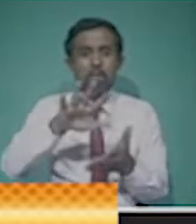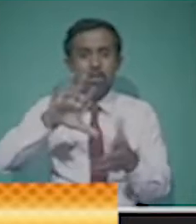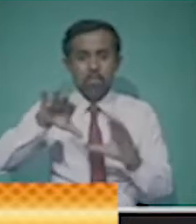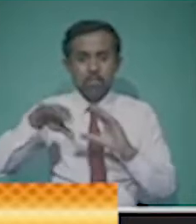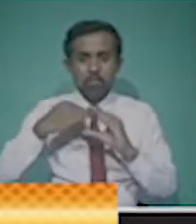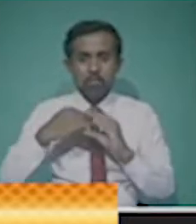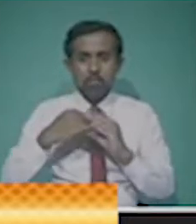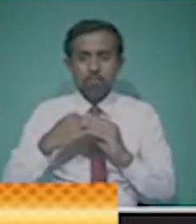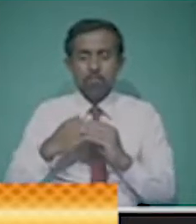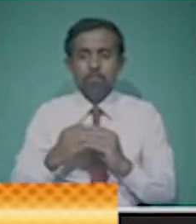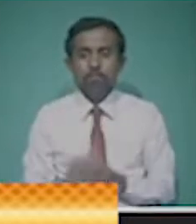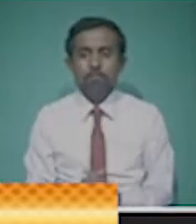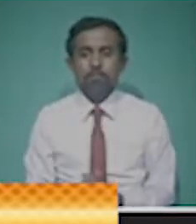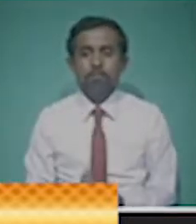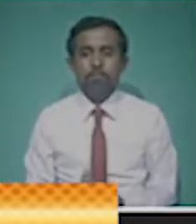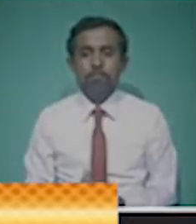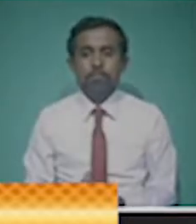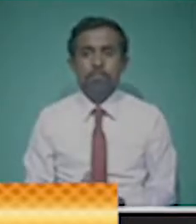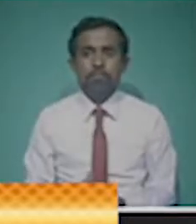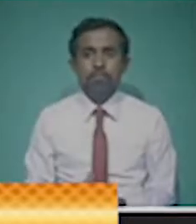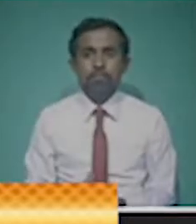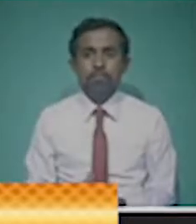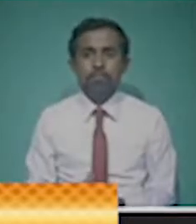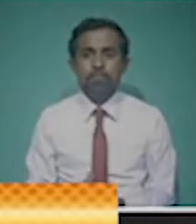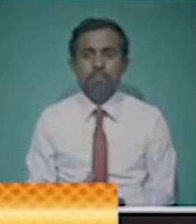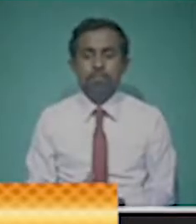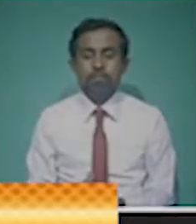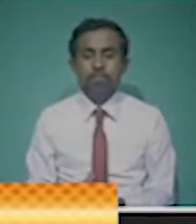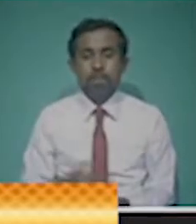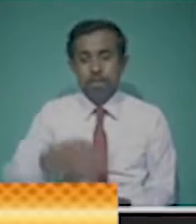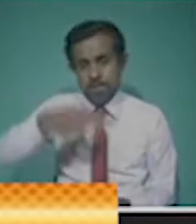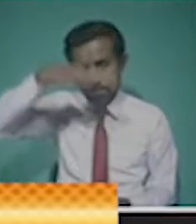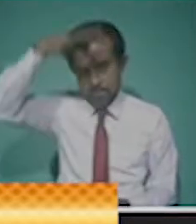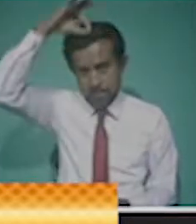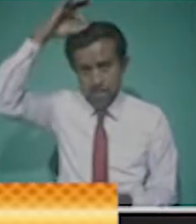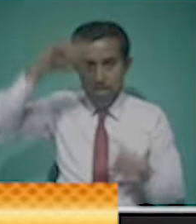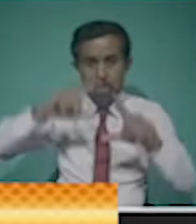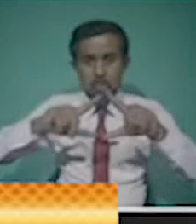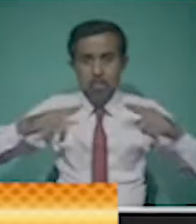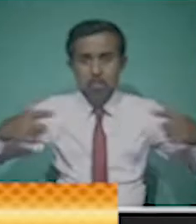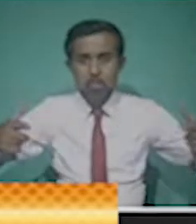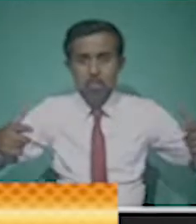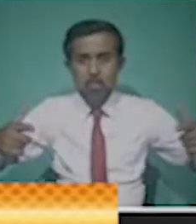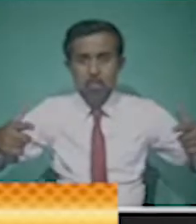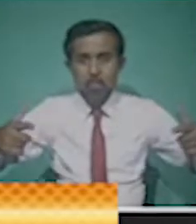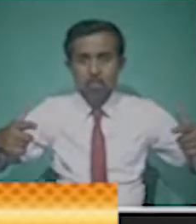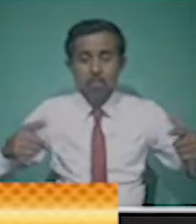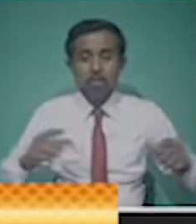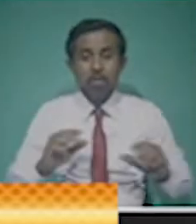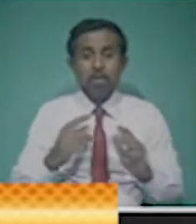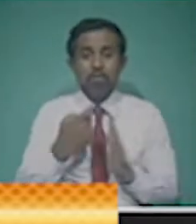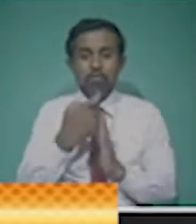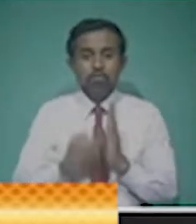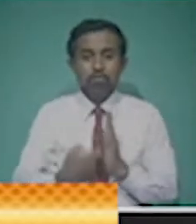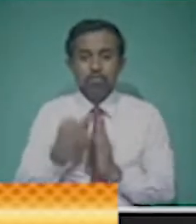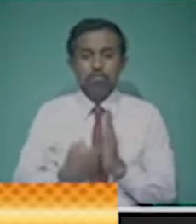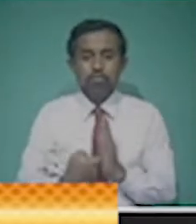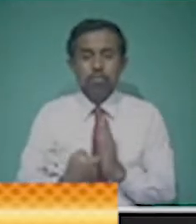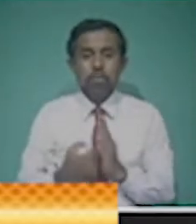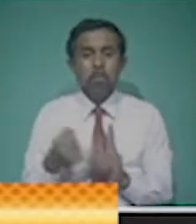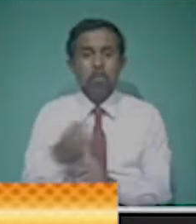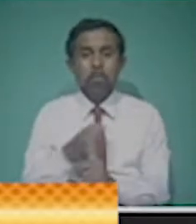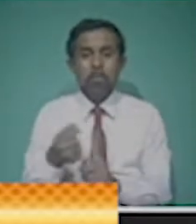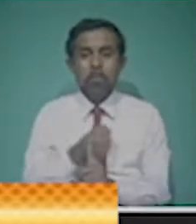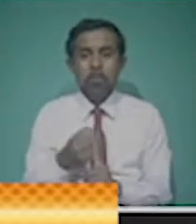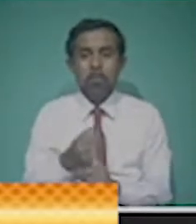September, October, November with Asian Development Bank assistance. This circular in single language has not reached the